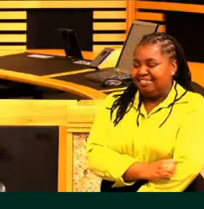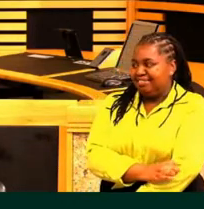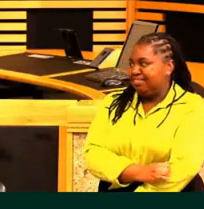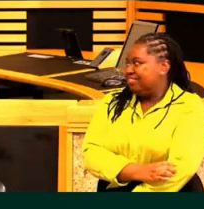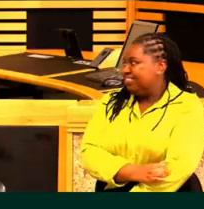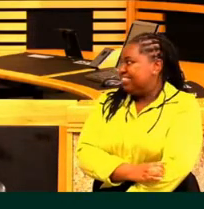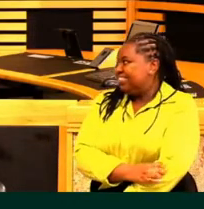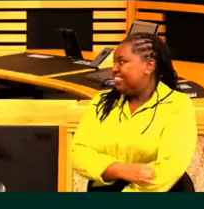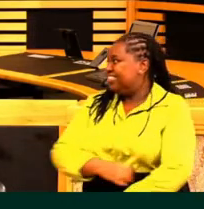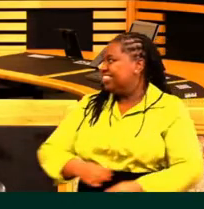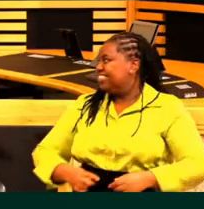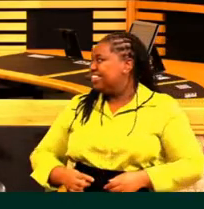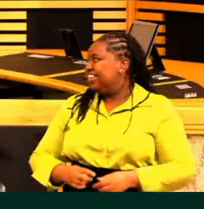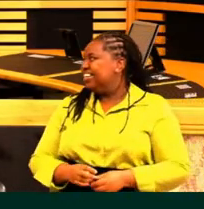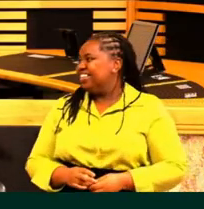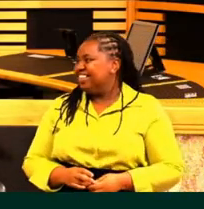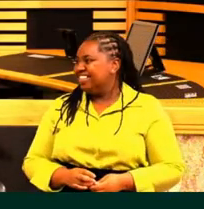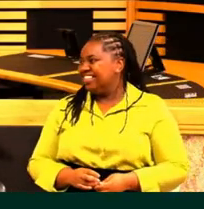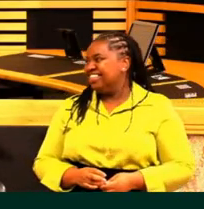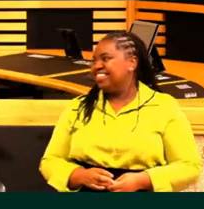Ed numbers